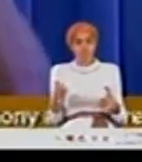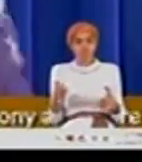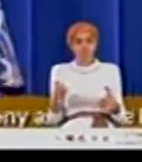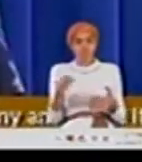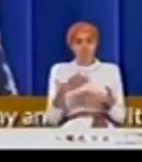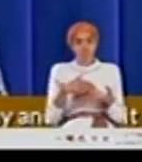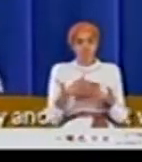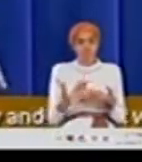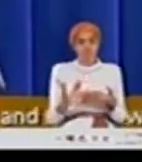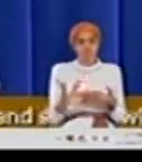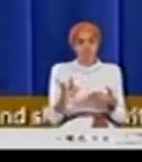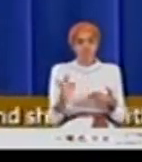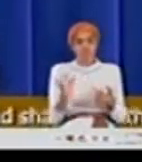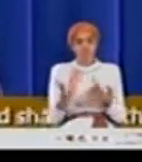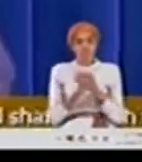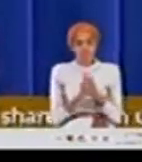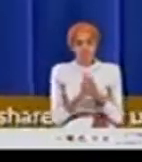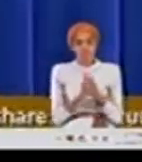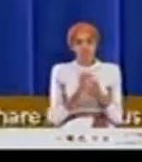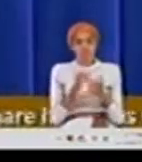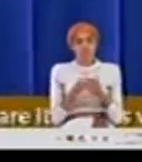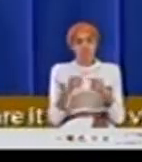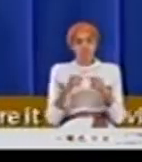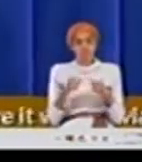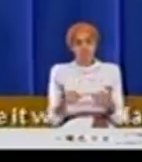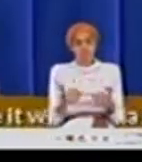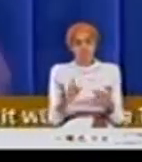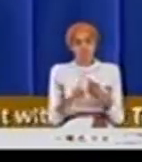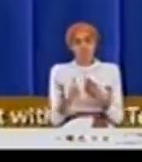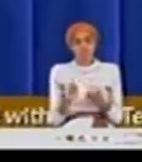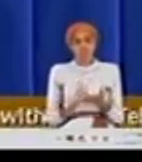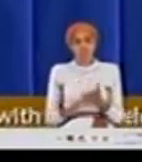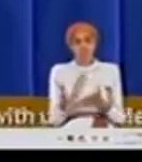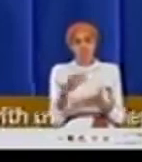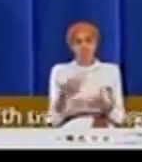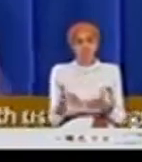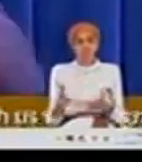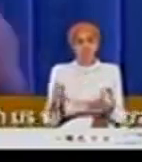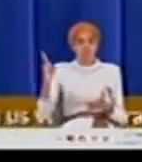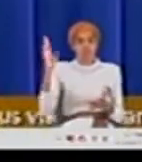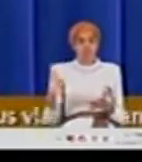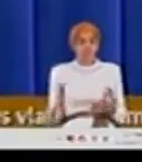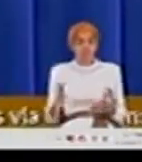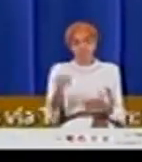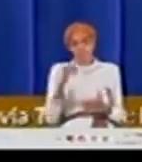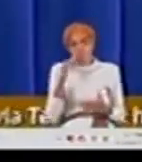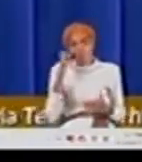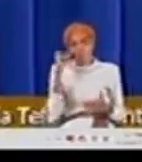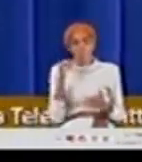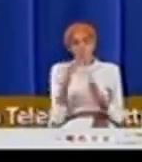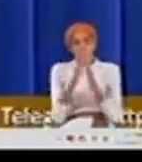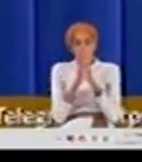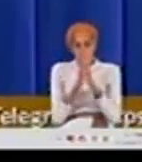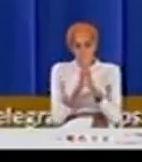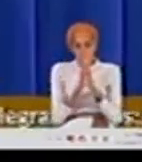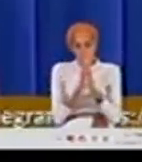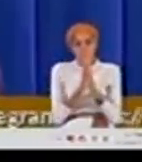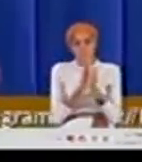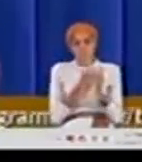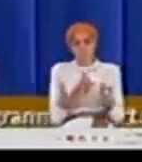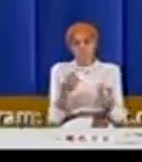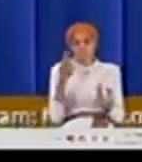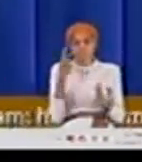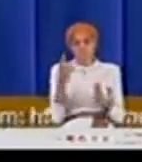things still continue but to the glory of God yesterday I prayed and I found out that